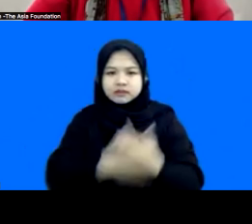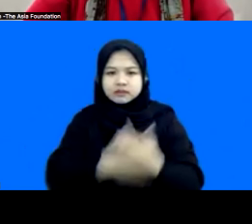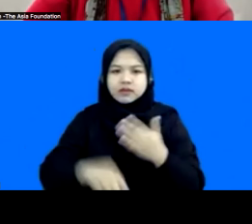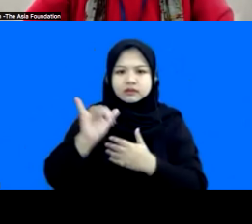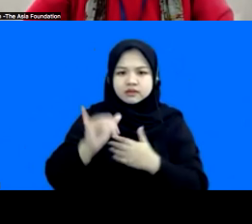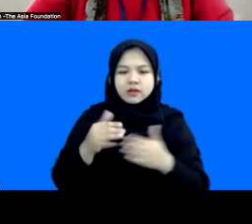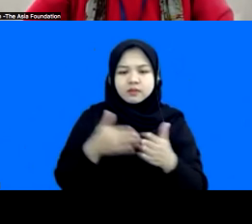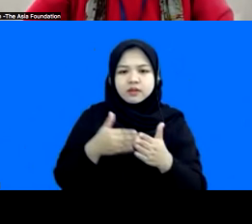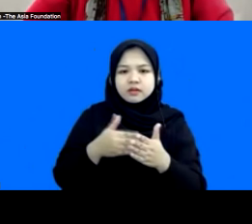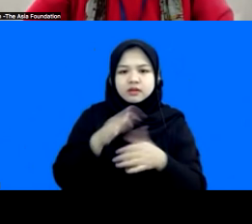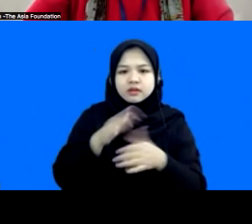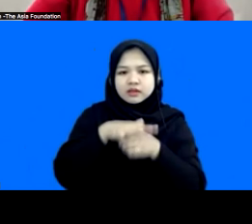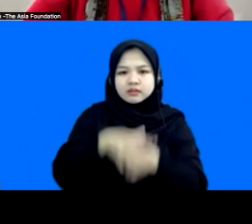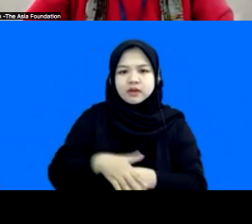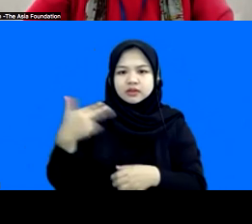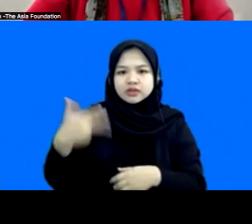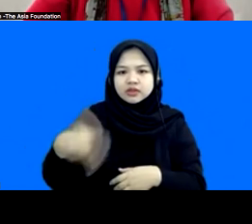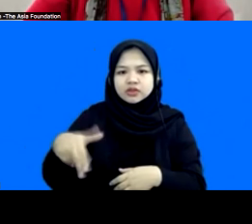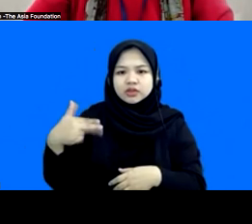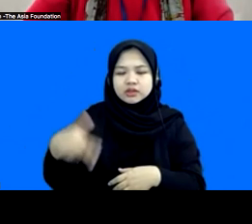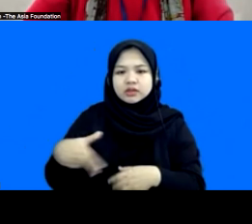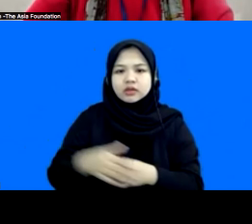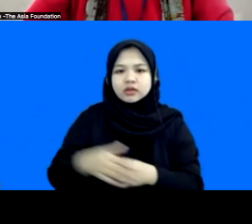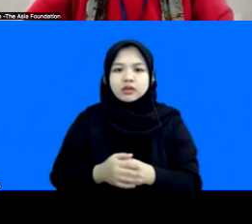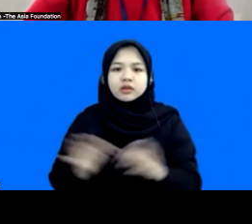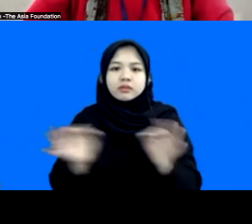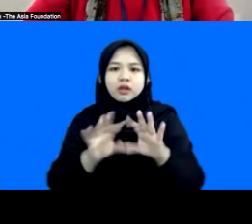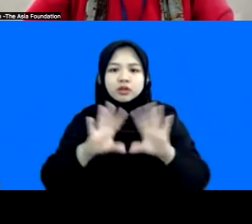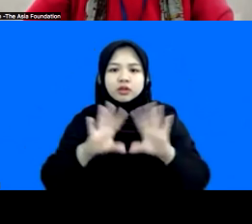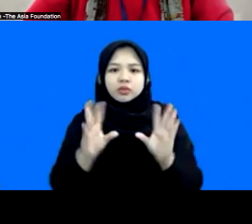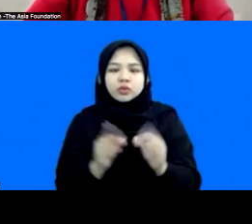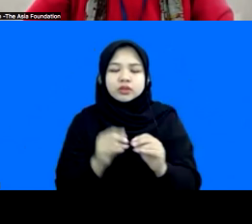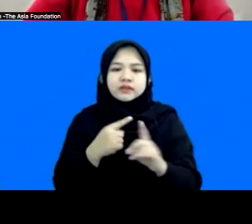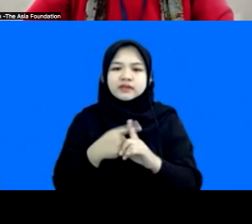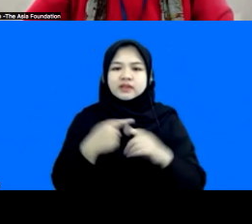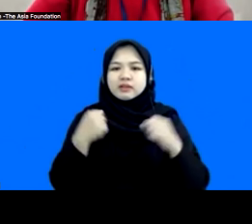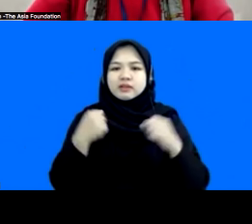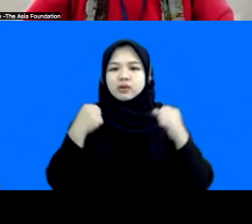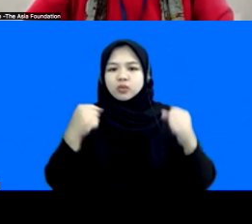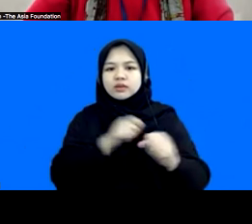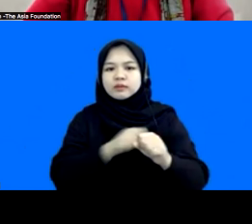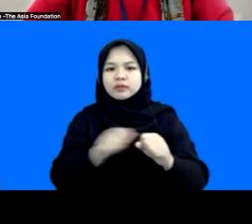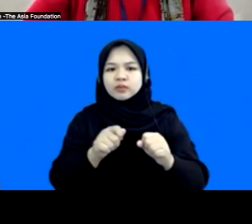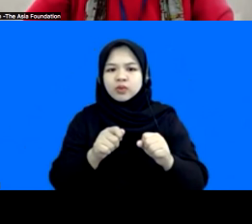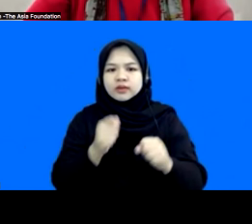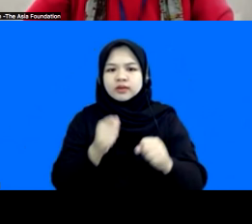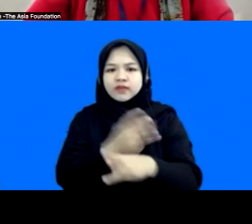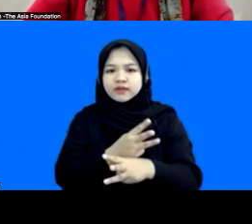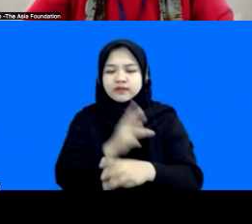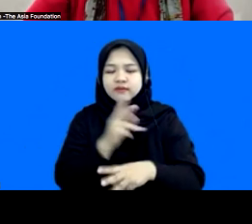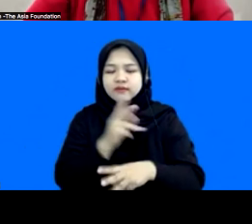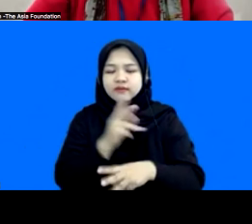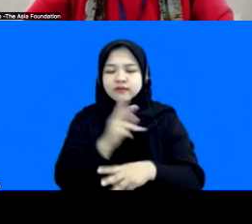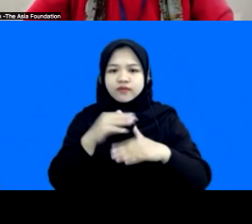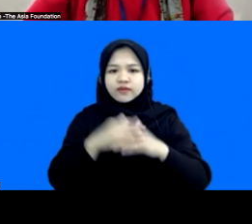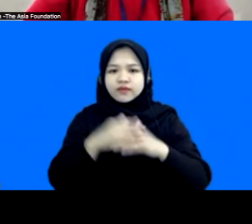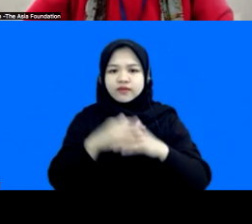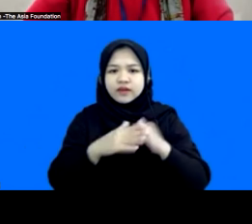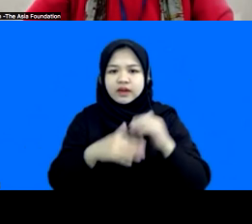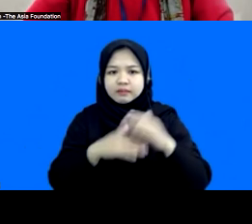and gender discrimination a barrier for yet others, inclusive approaches will be strengthened and responses made more effective when